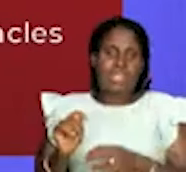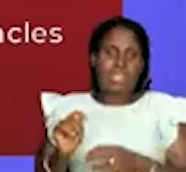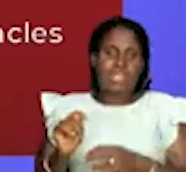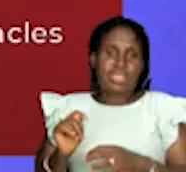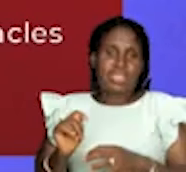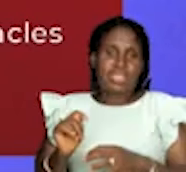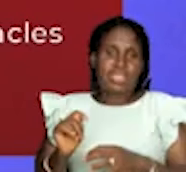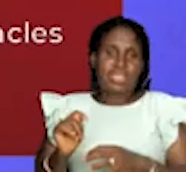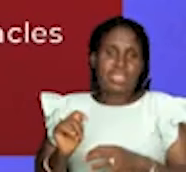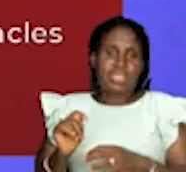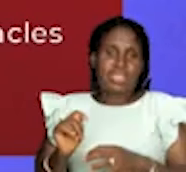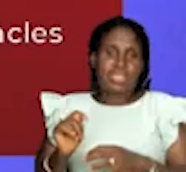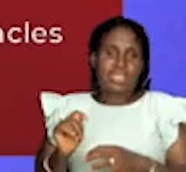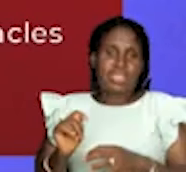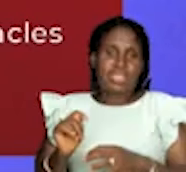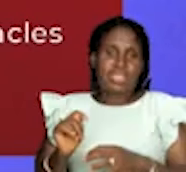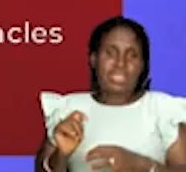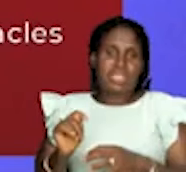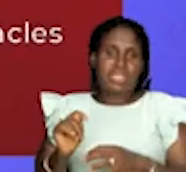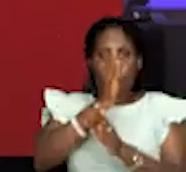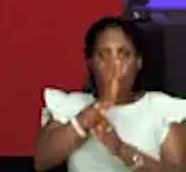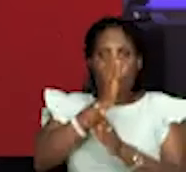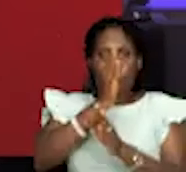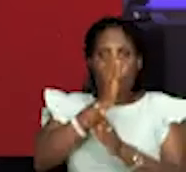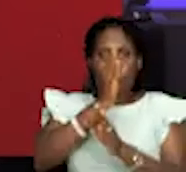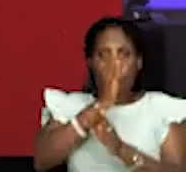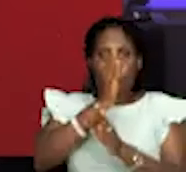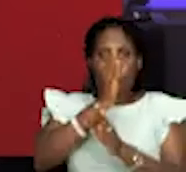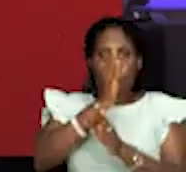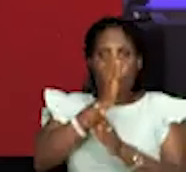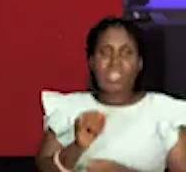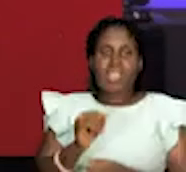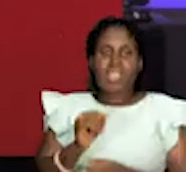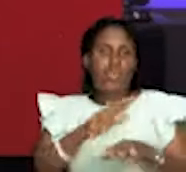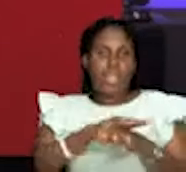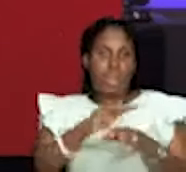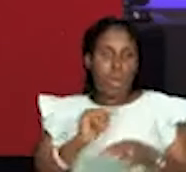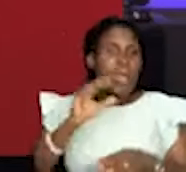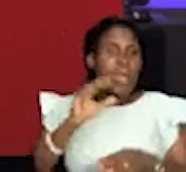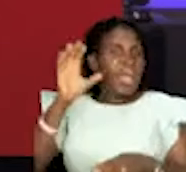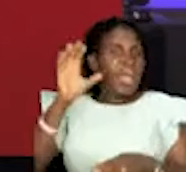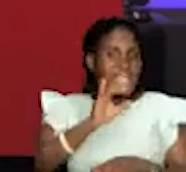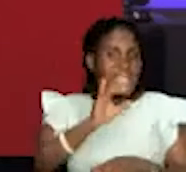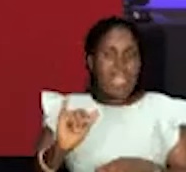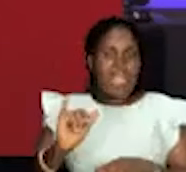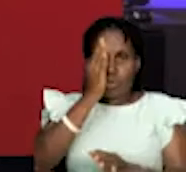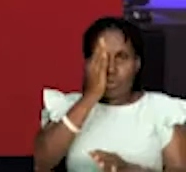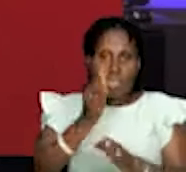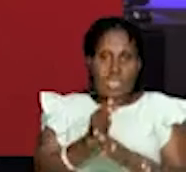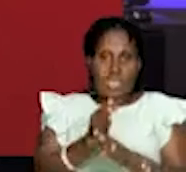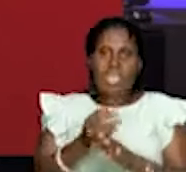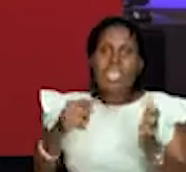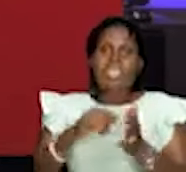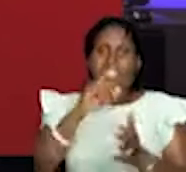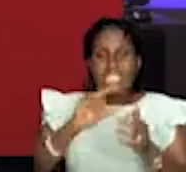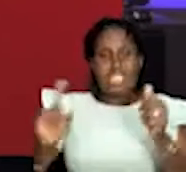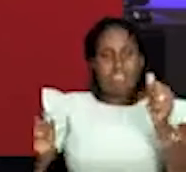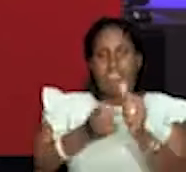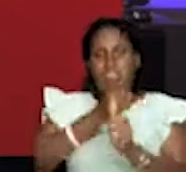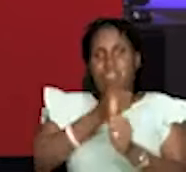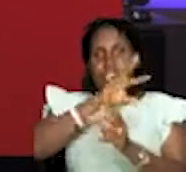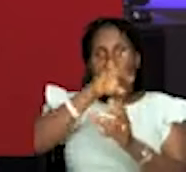of faith? There is such a thing as the hearing of faith. This is the first component